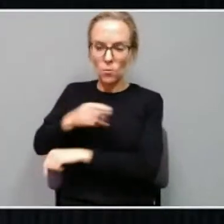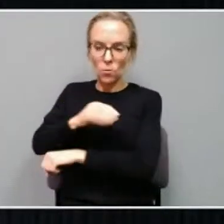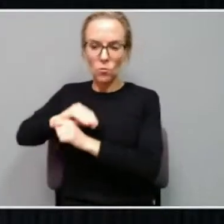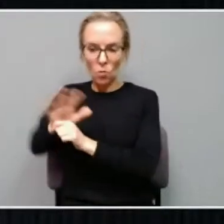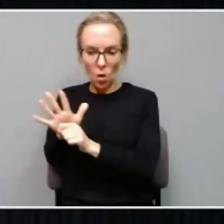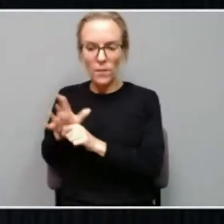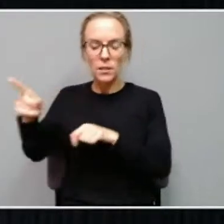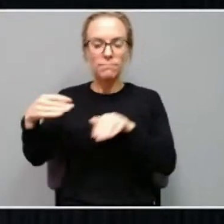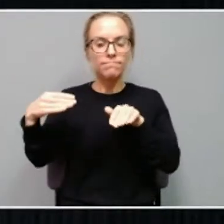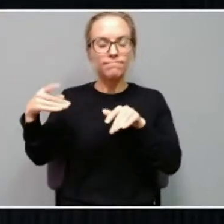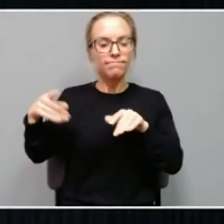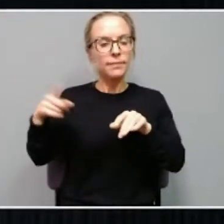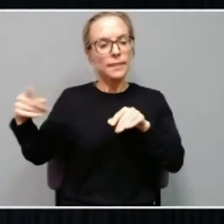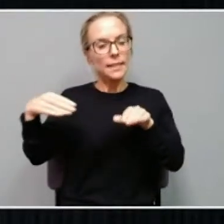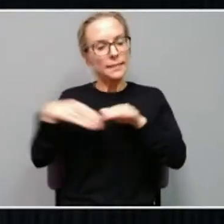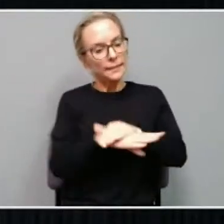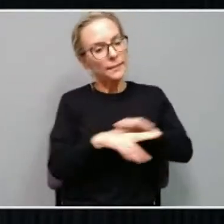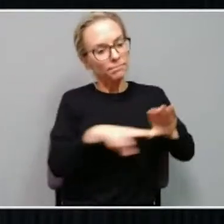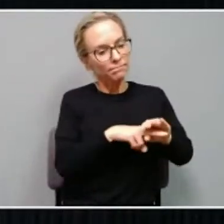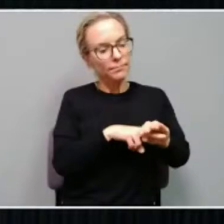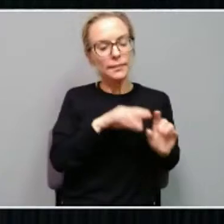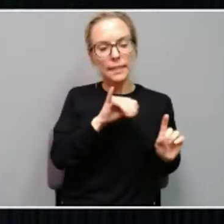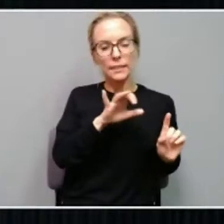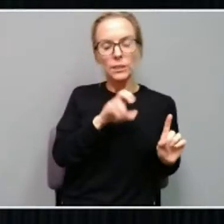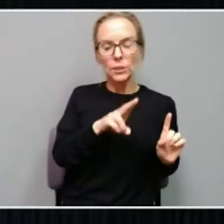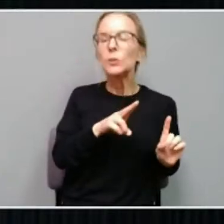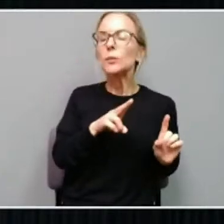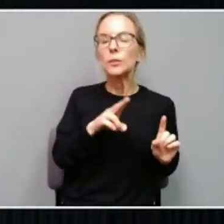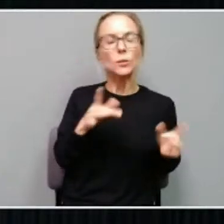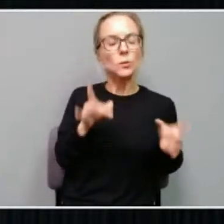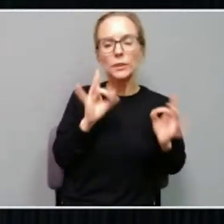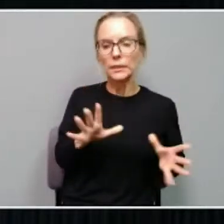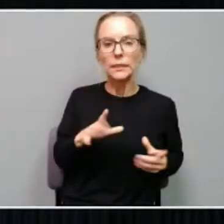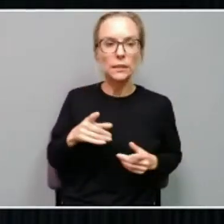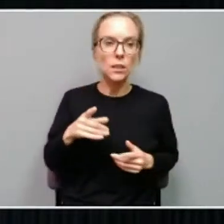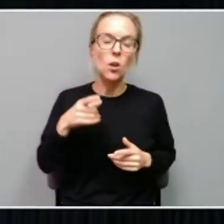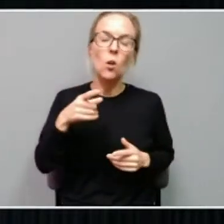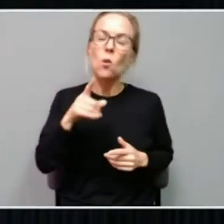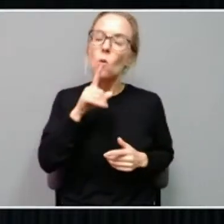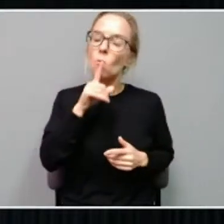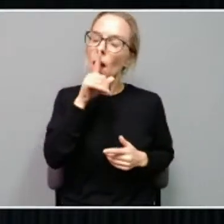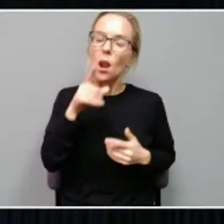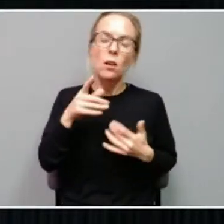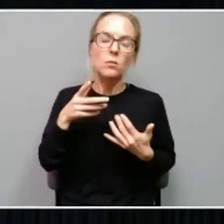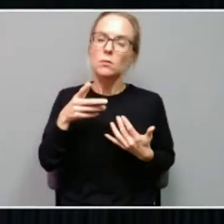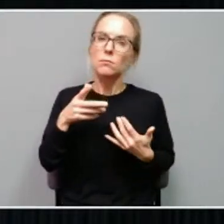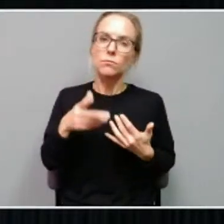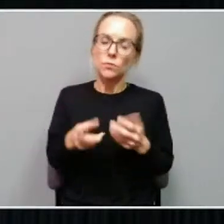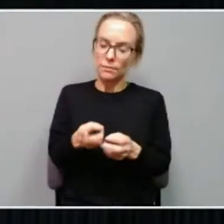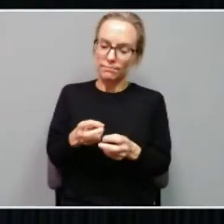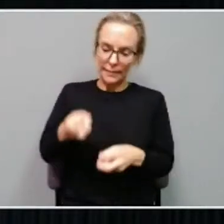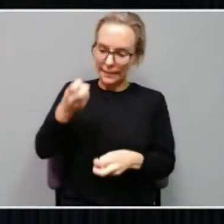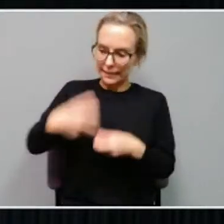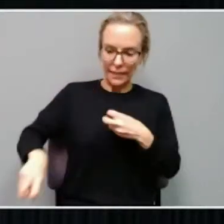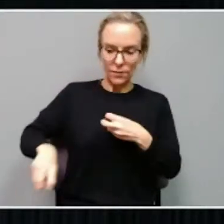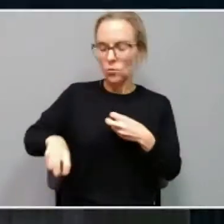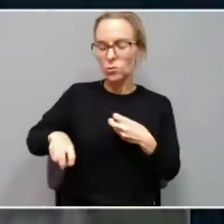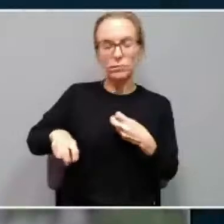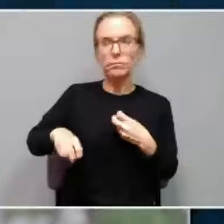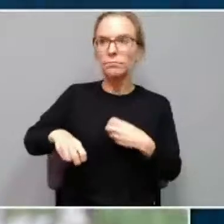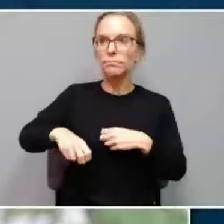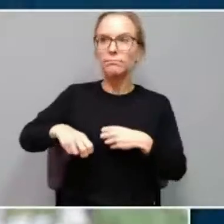how devastating the disease can be. I had a rather long and difficult time with COVID. I was in the hospital